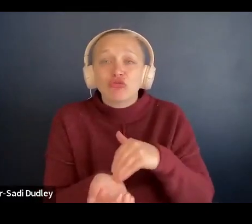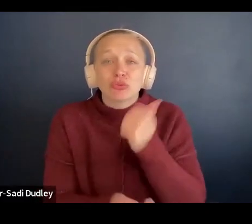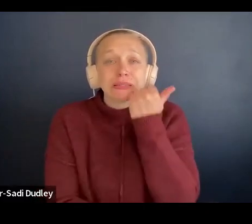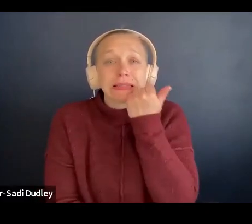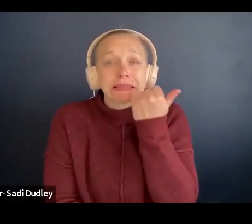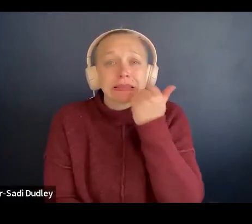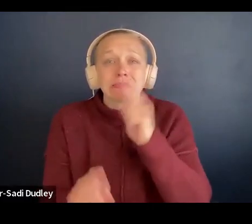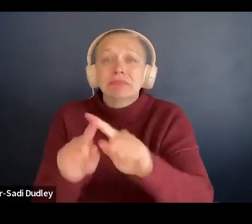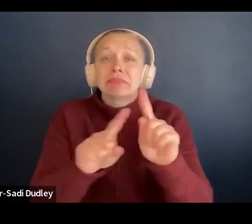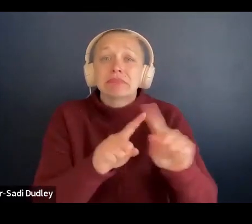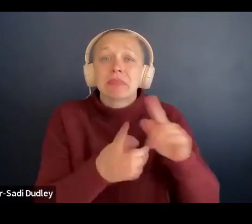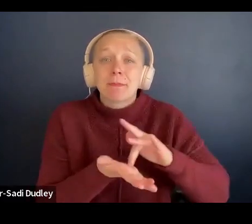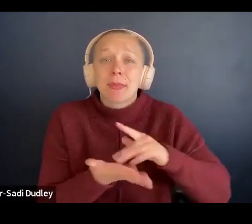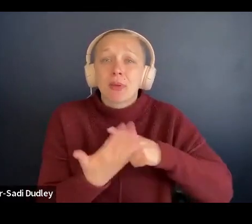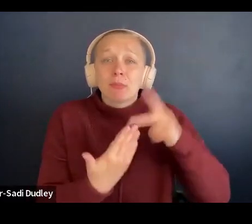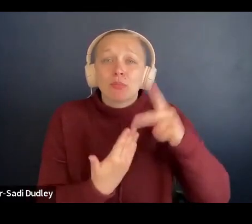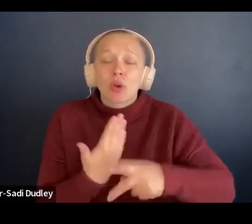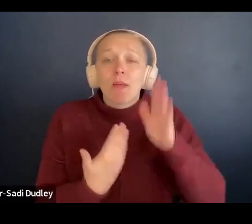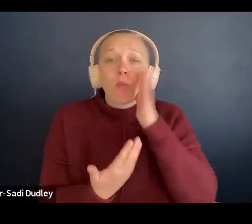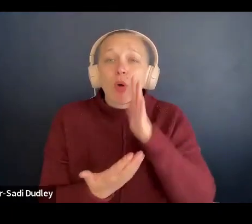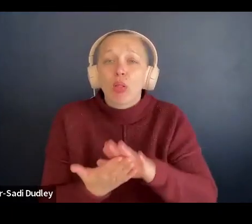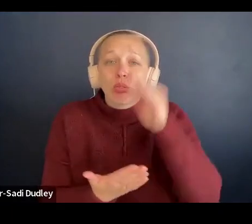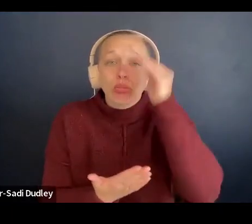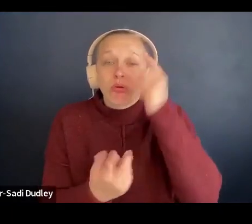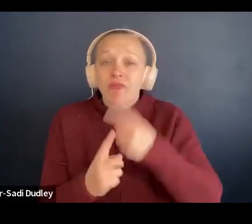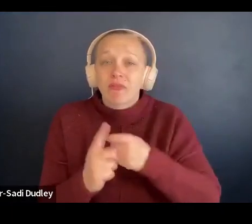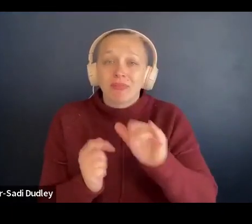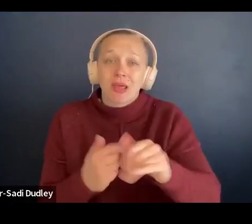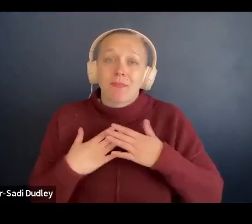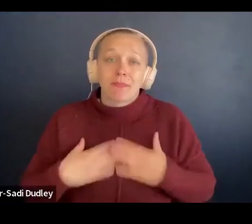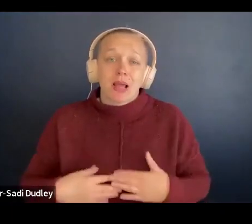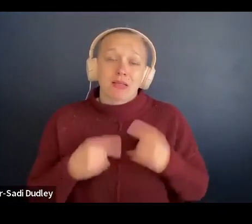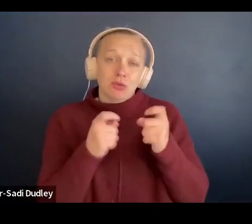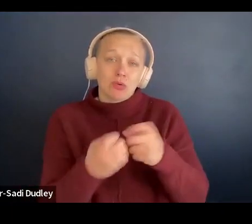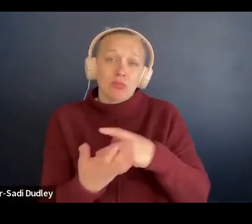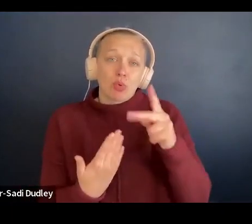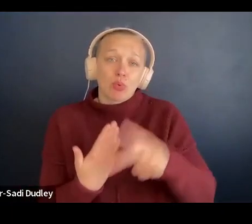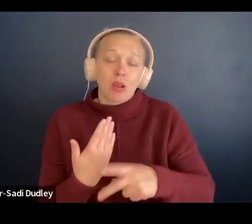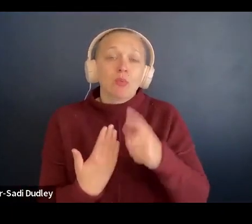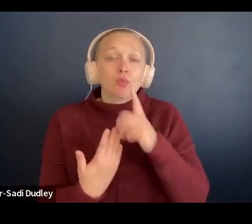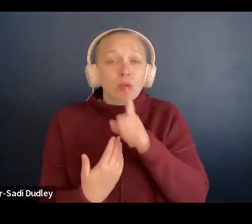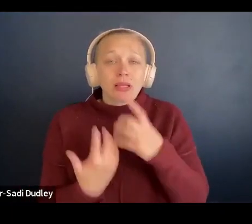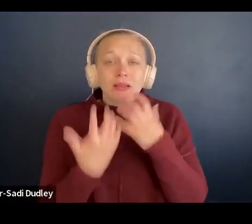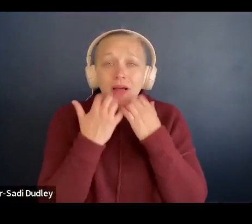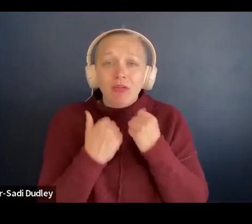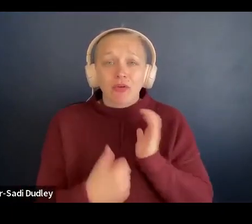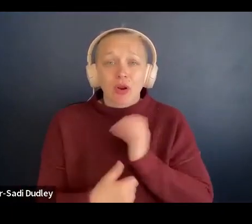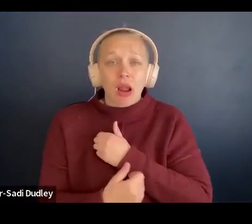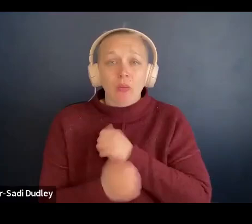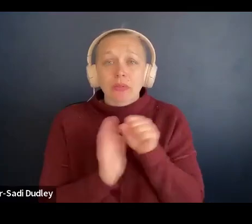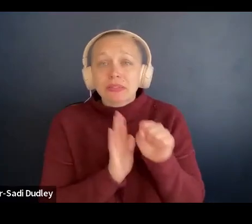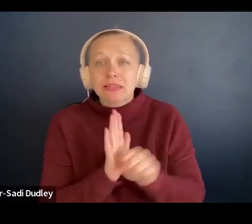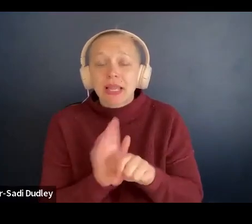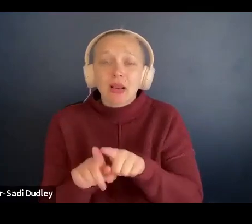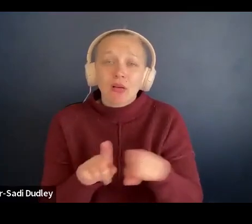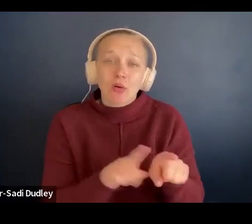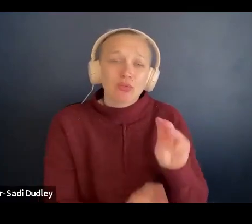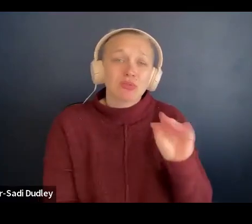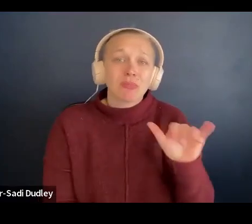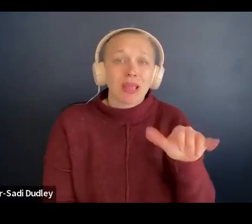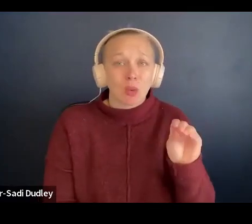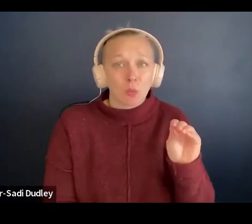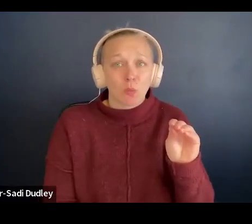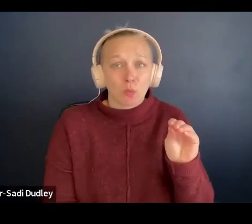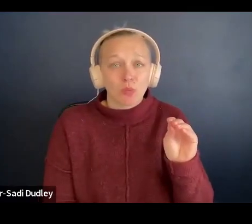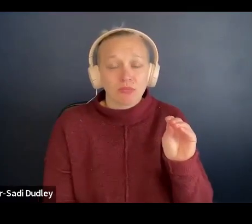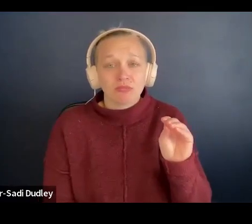programs learn from these body donation programs. It's really valuable for our state and for entities like the Mayo. So you can go to the